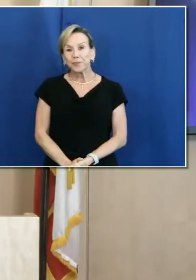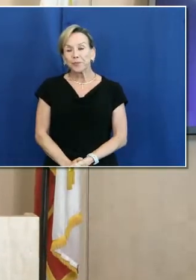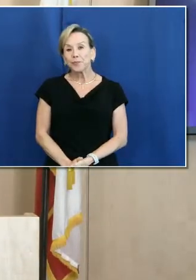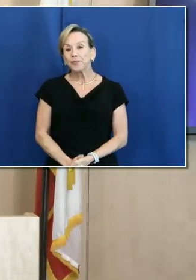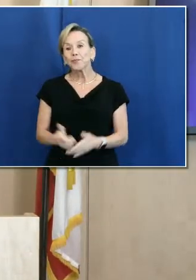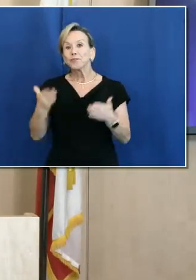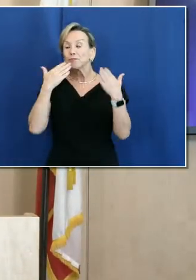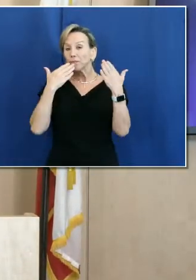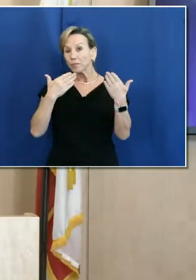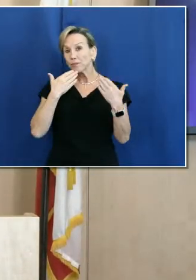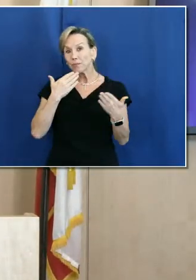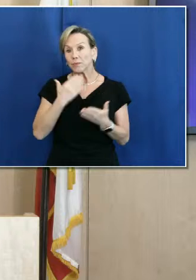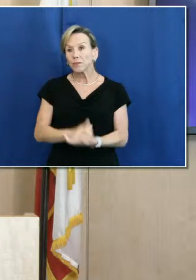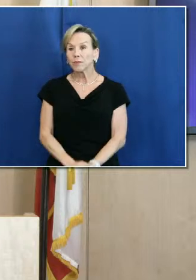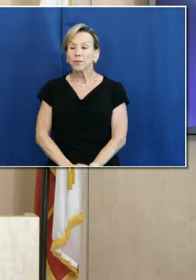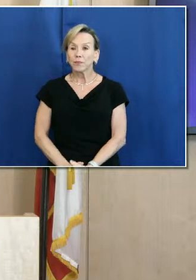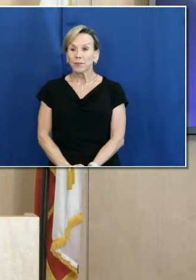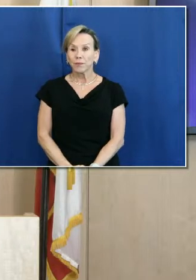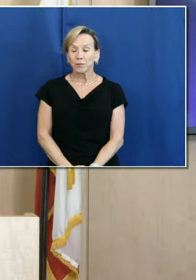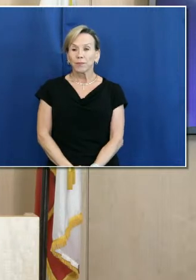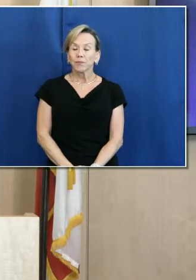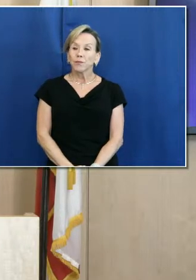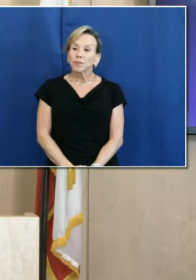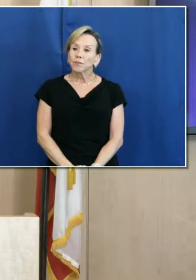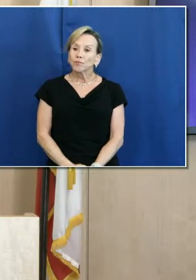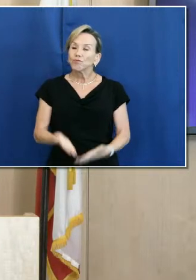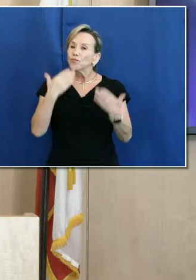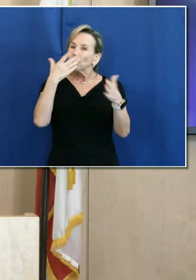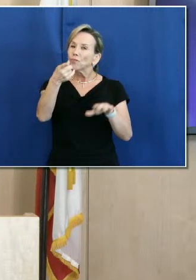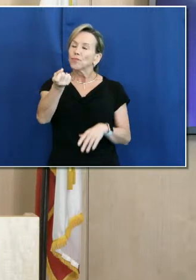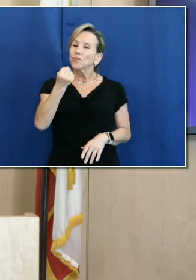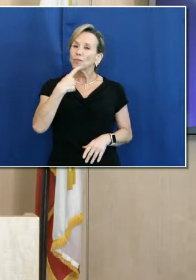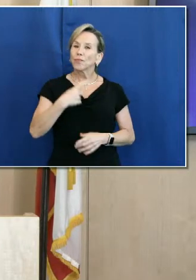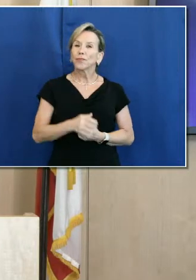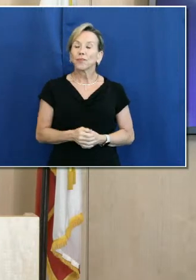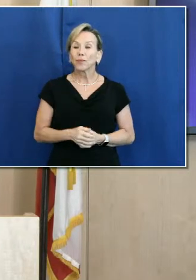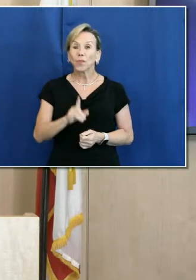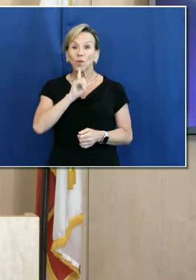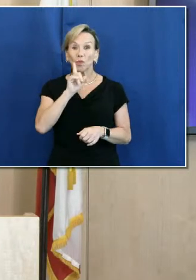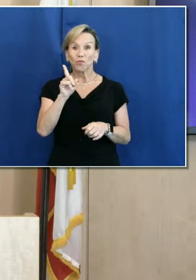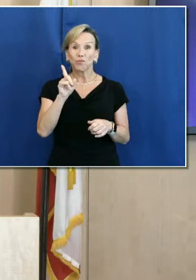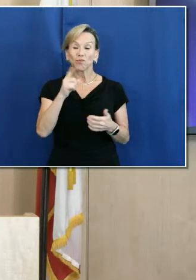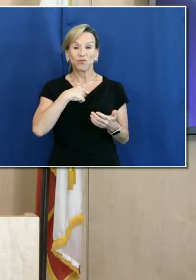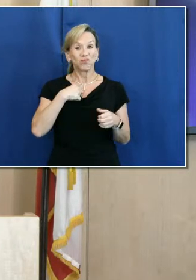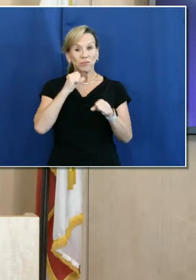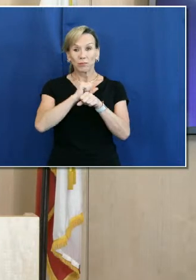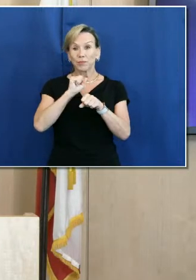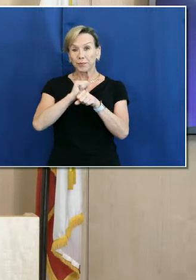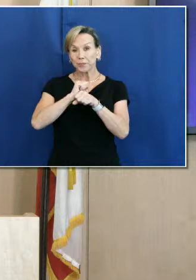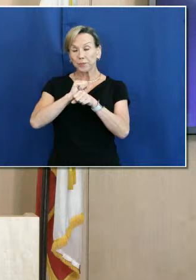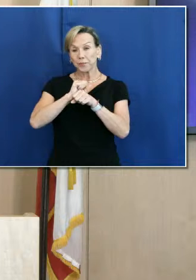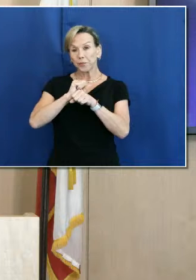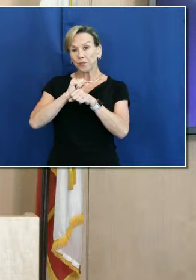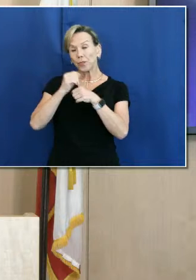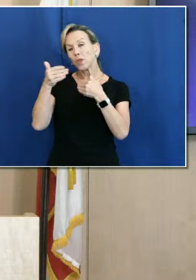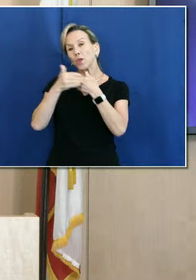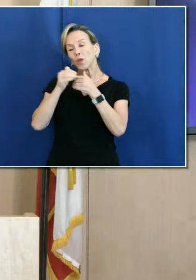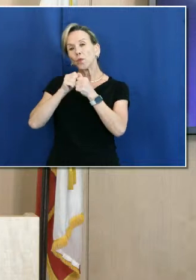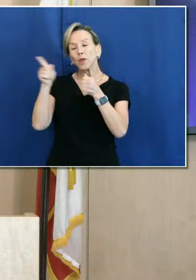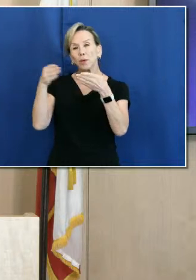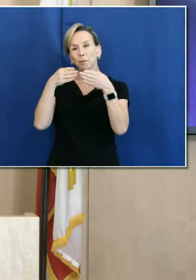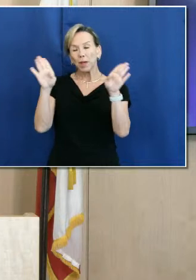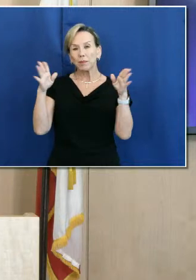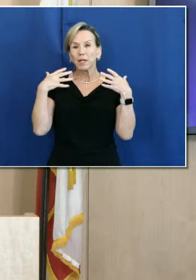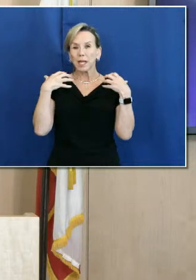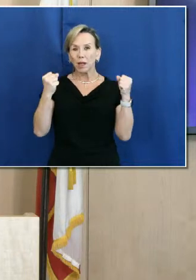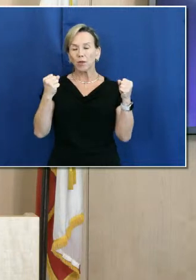Thank you. Is this one working or is this one? Right. Yeah. Thank you for that question. Actually, we work closely with the public health